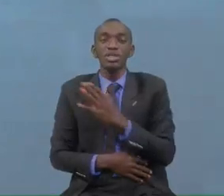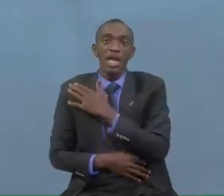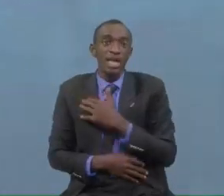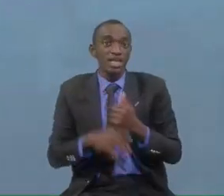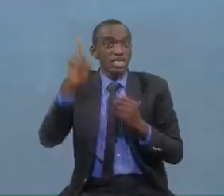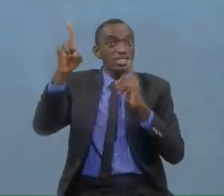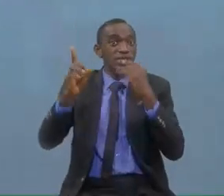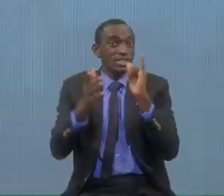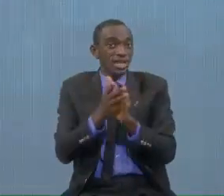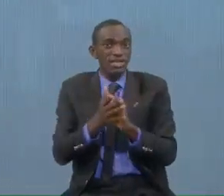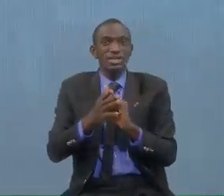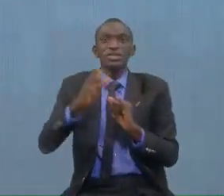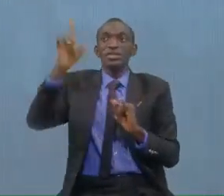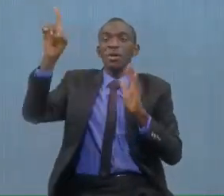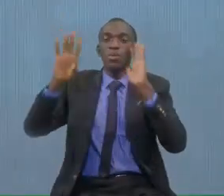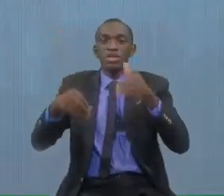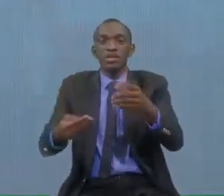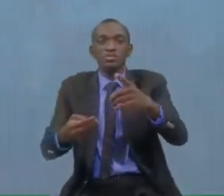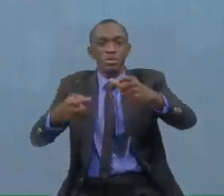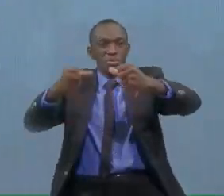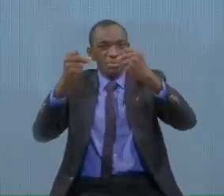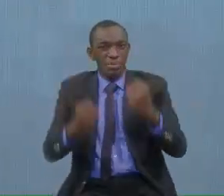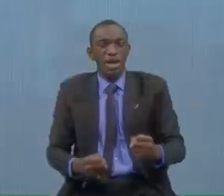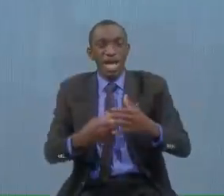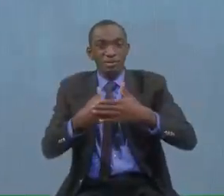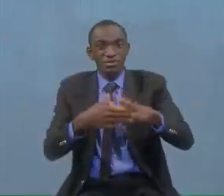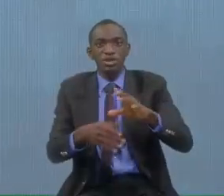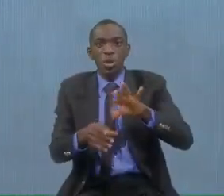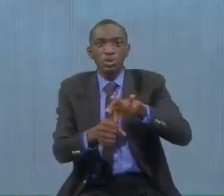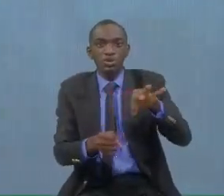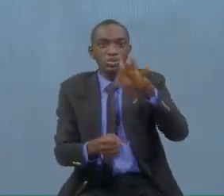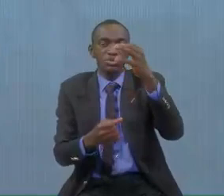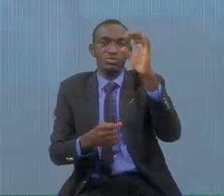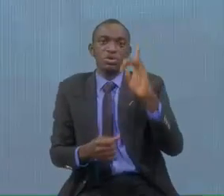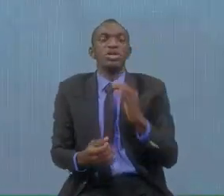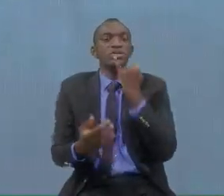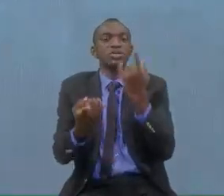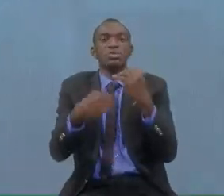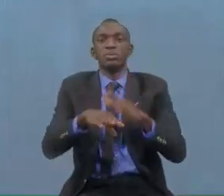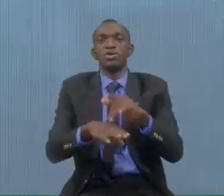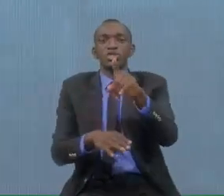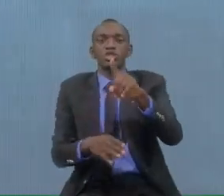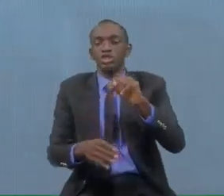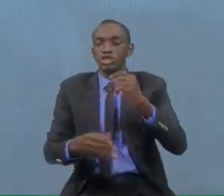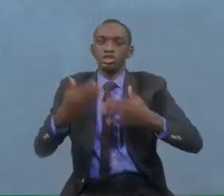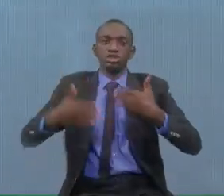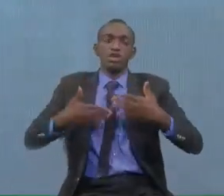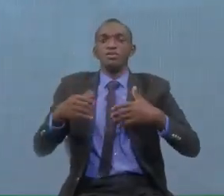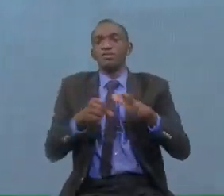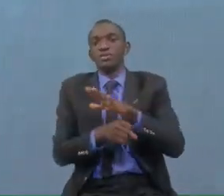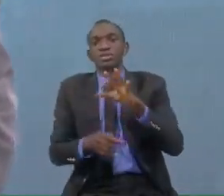that you have the joyful spirit, the keeping spirit, the liberating spirit, the mighty spirit, and